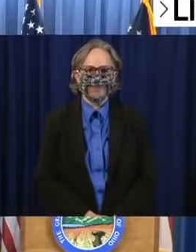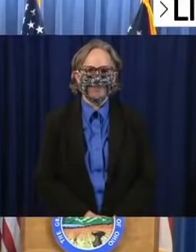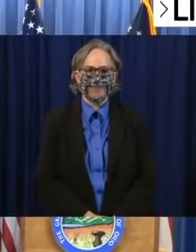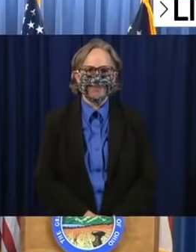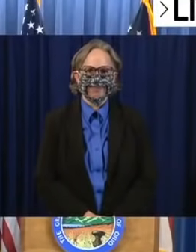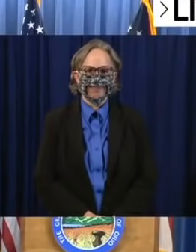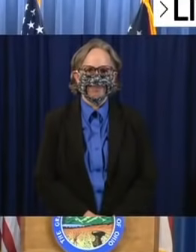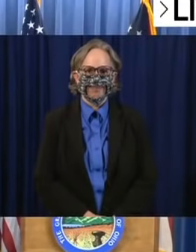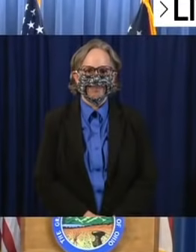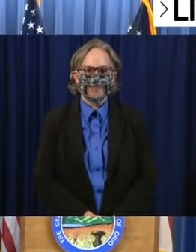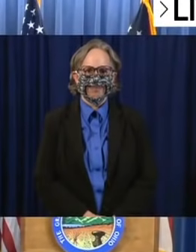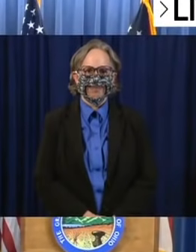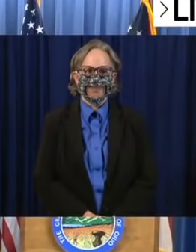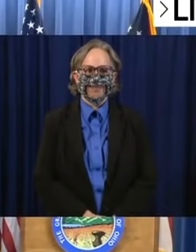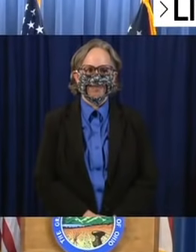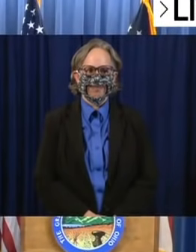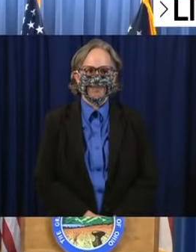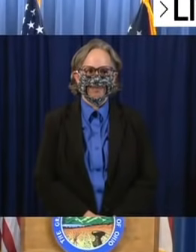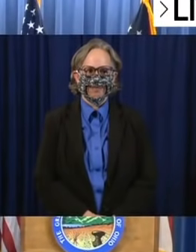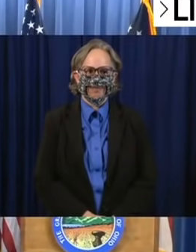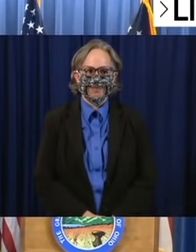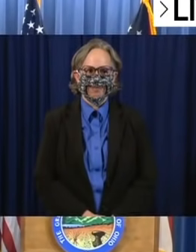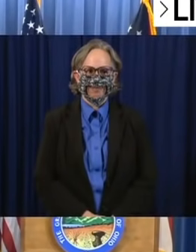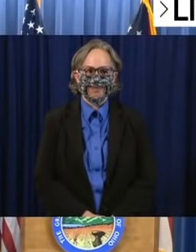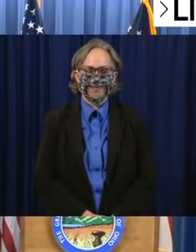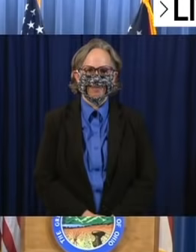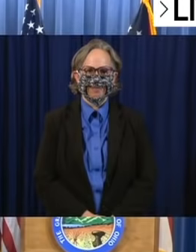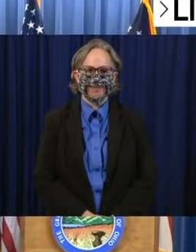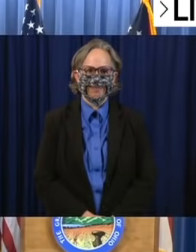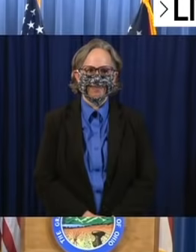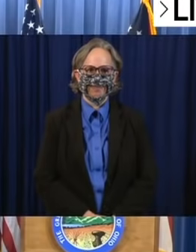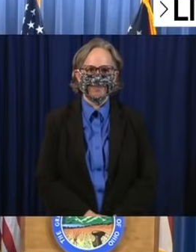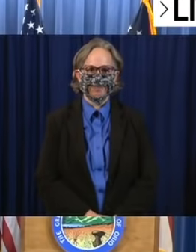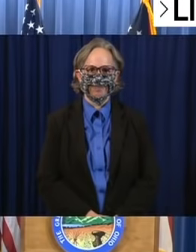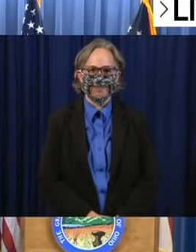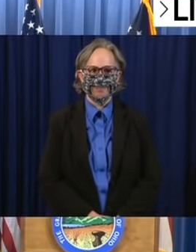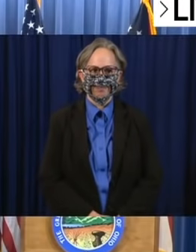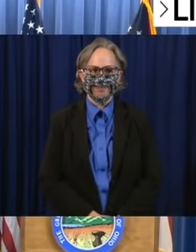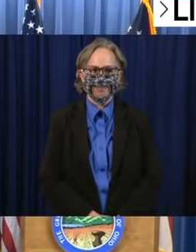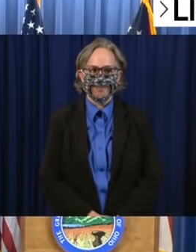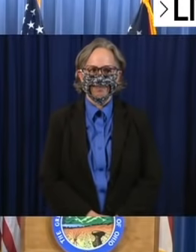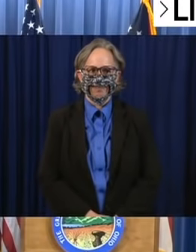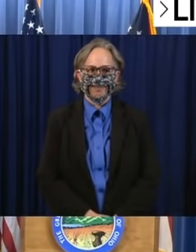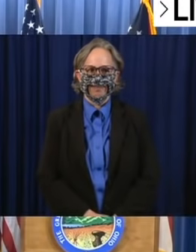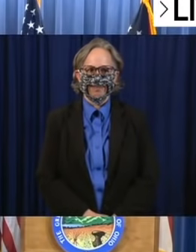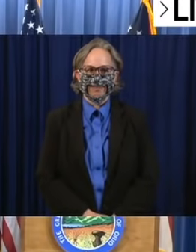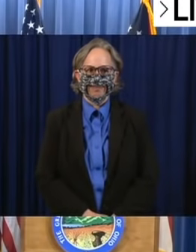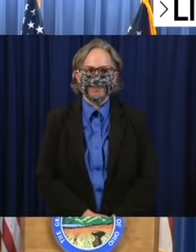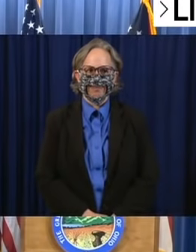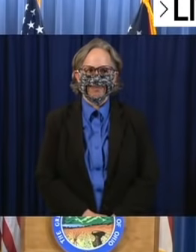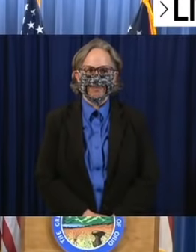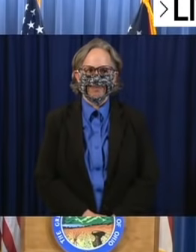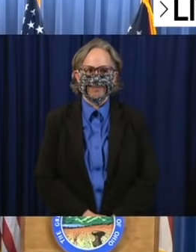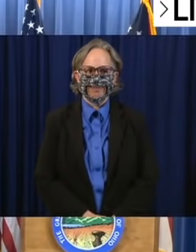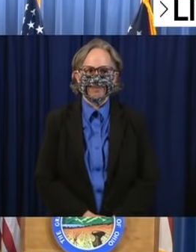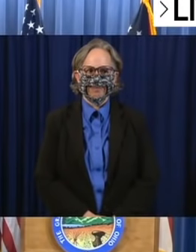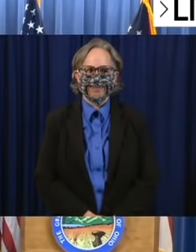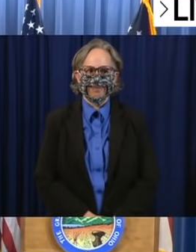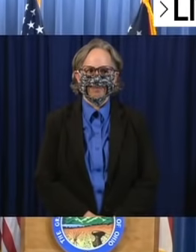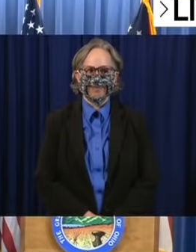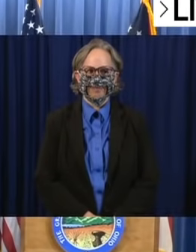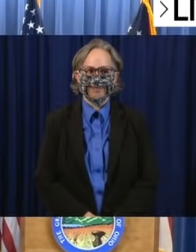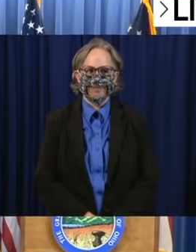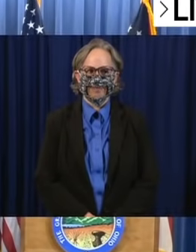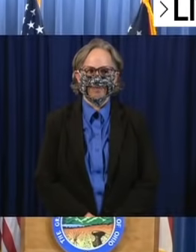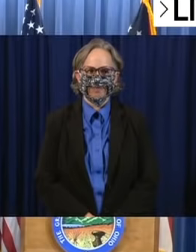private campgrounds, seems to be one of the big questions that people have. Of course, we are coming up on that Memorial Day holiday, one of the biggest camping and certainly